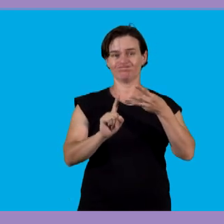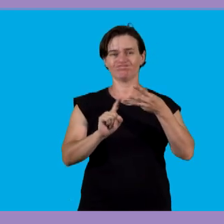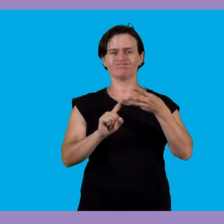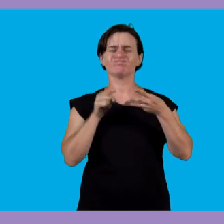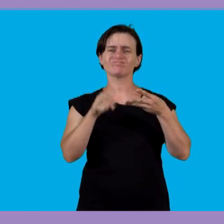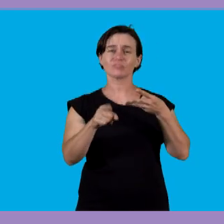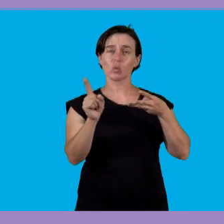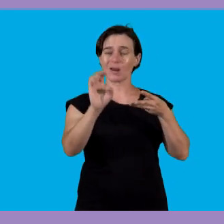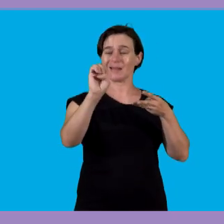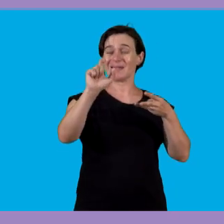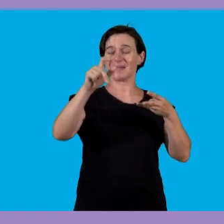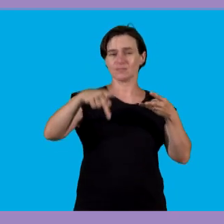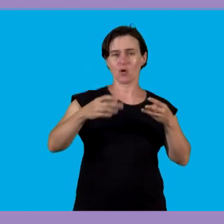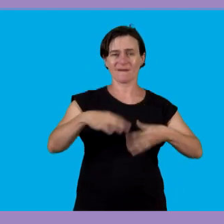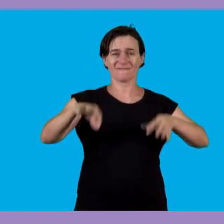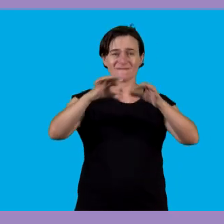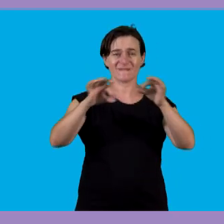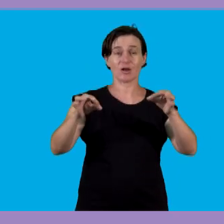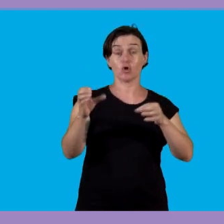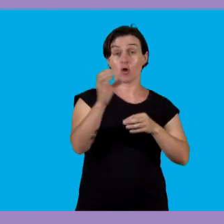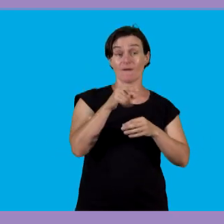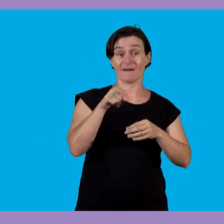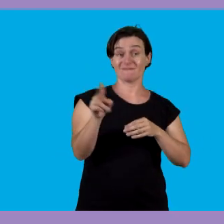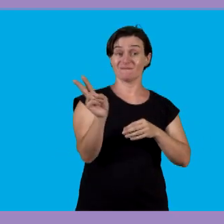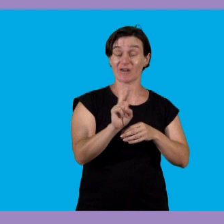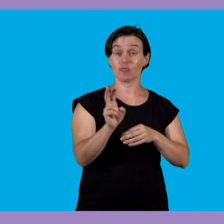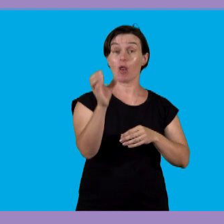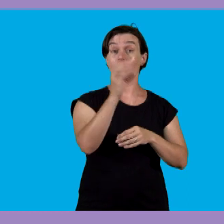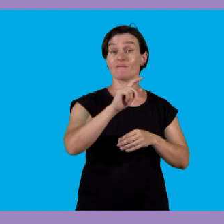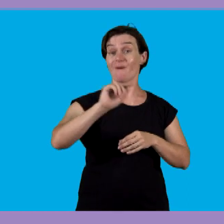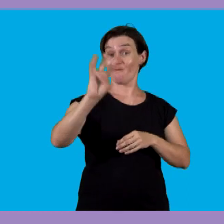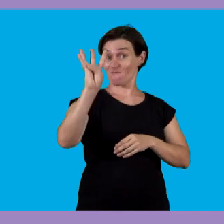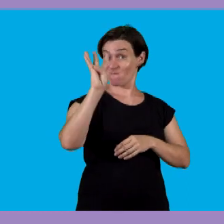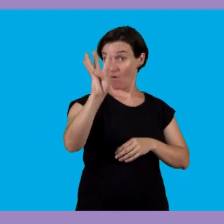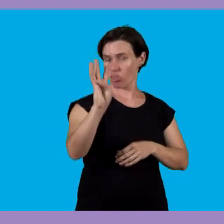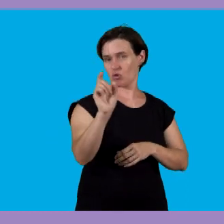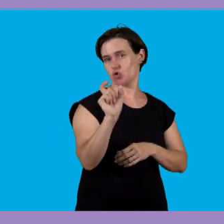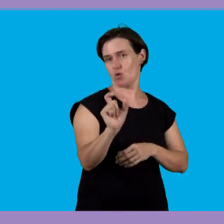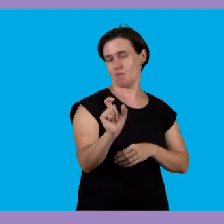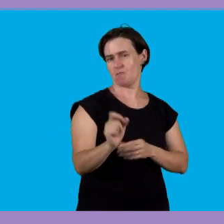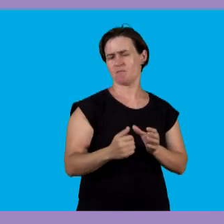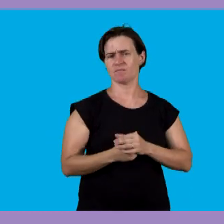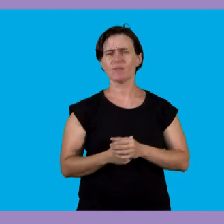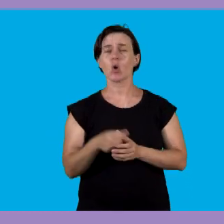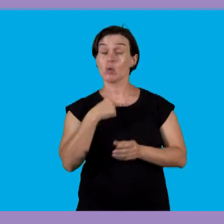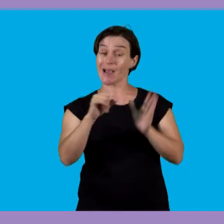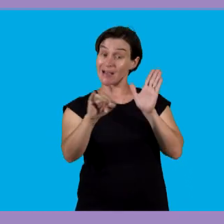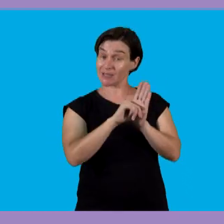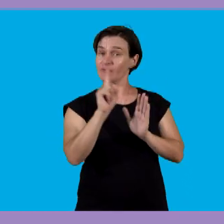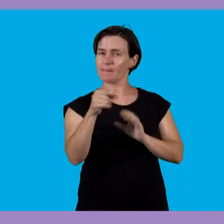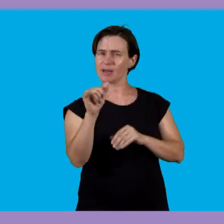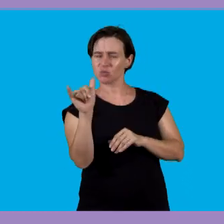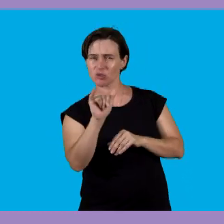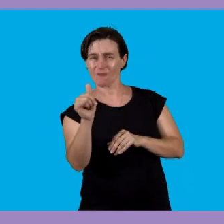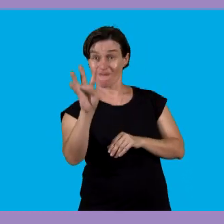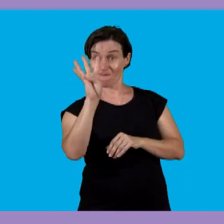It says, what is the exponent value of the variable of the fourth term? So now we first have to identify